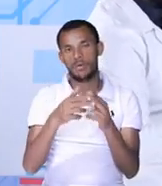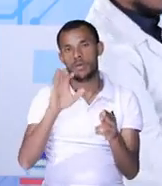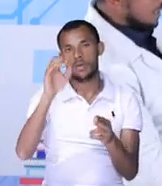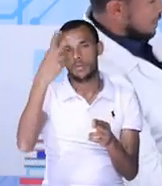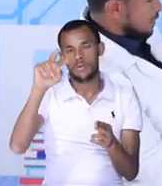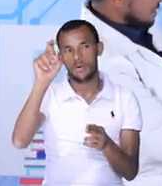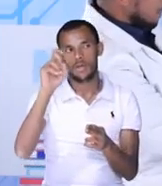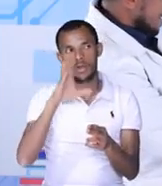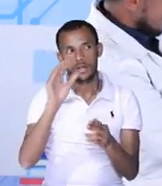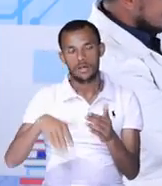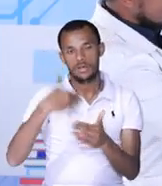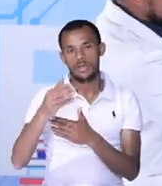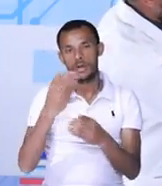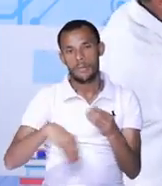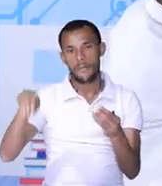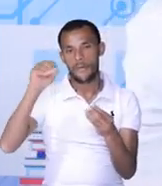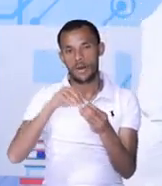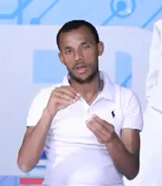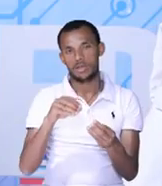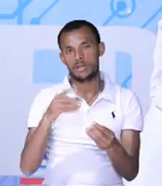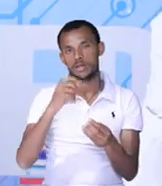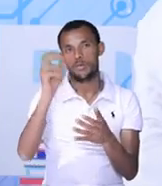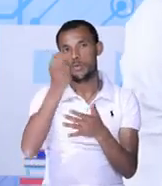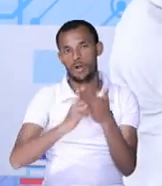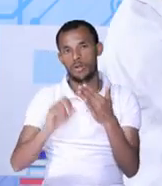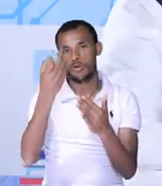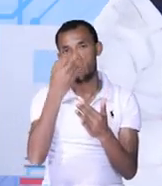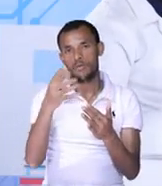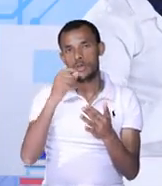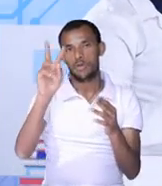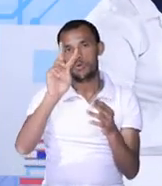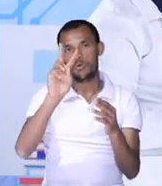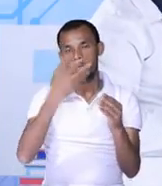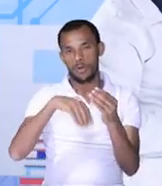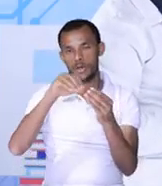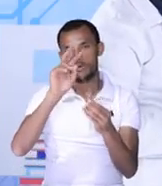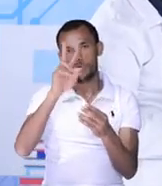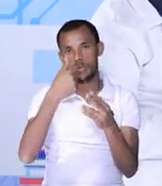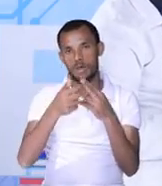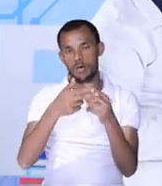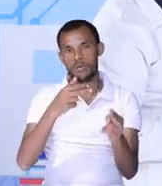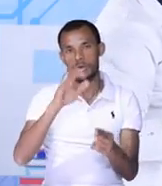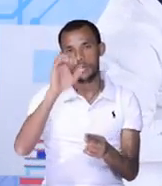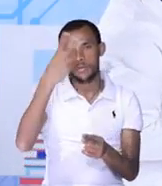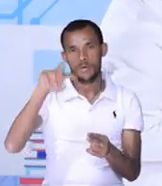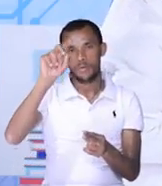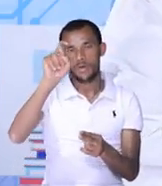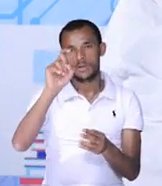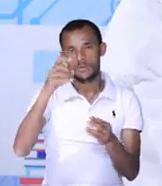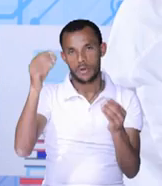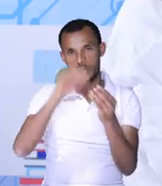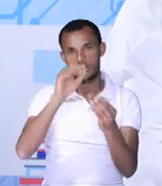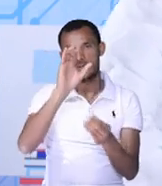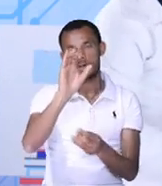x. And then plus the product of the two, plus 2 times e raised to x plus some constant